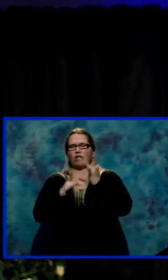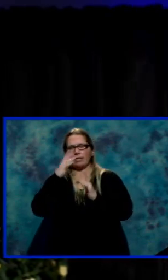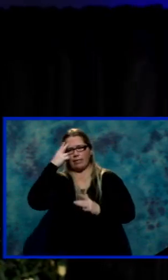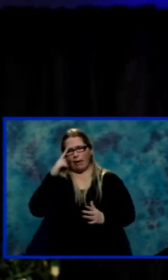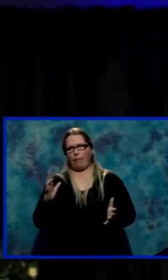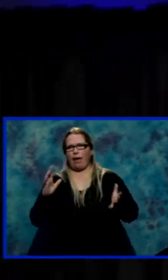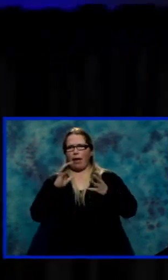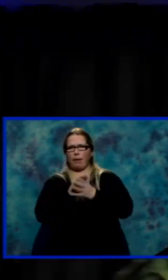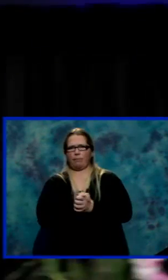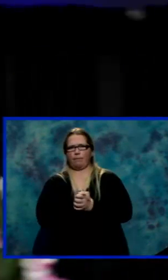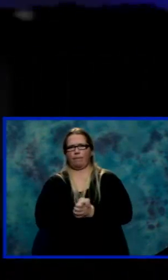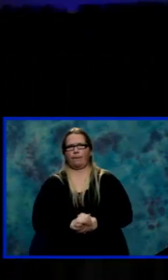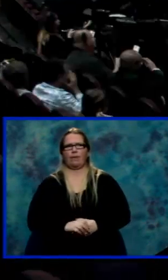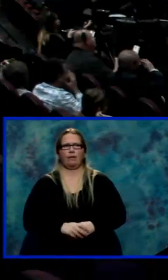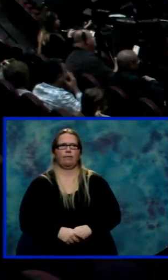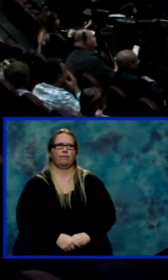Amen.